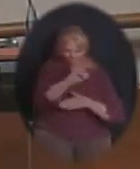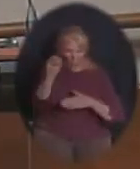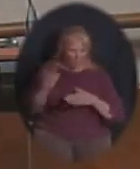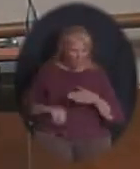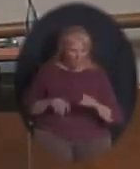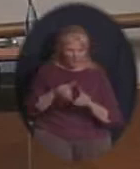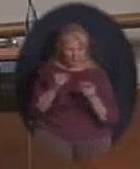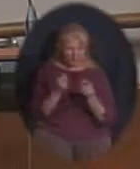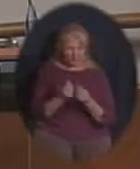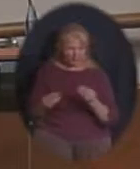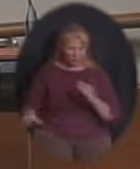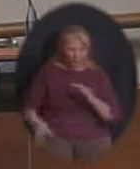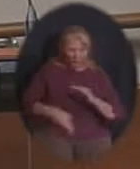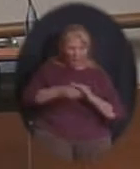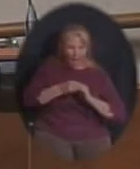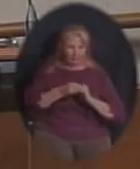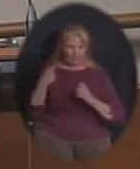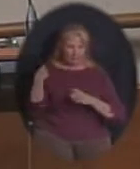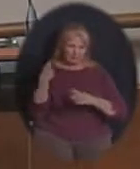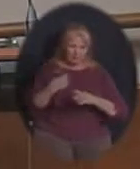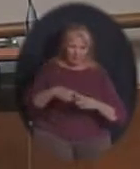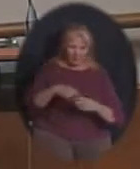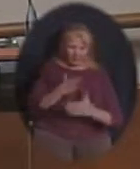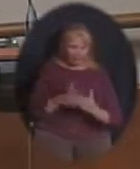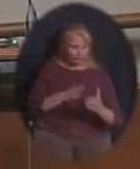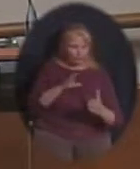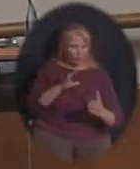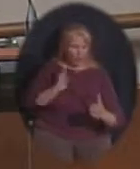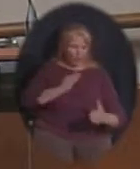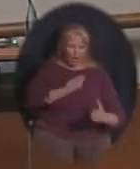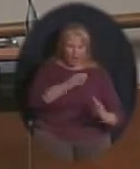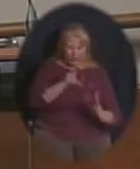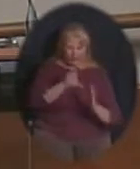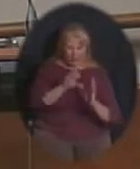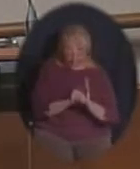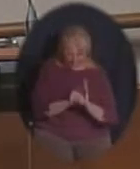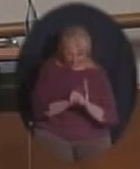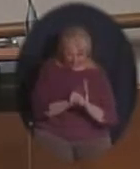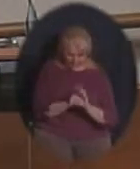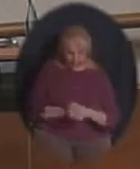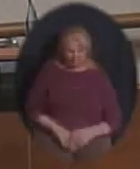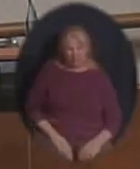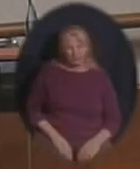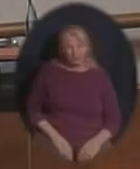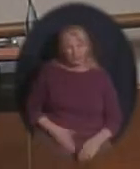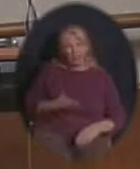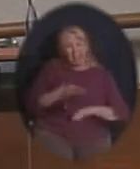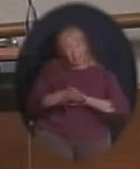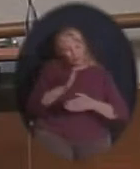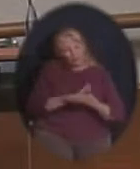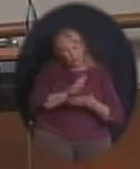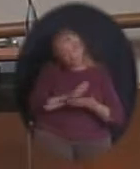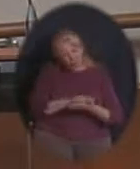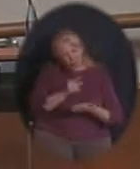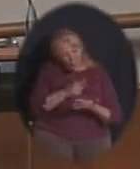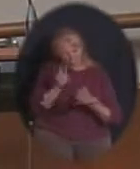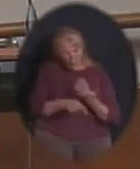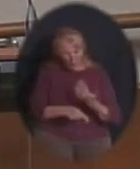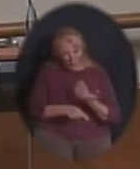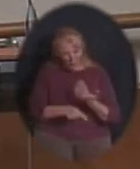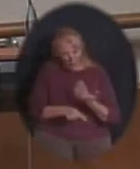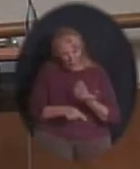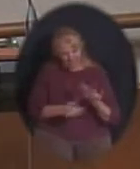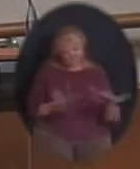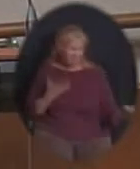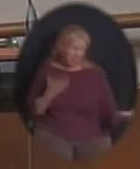will excel us. You know, after school program for having a second language, we could consider that good enough.